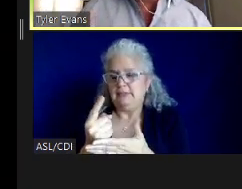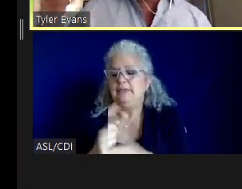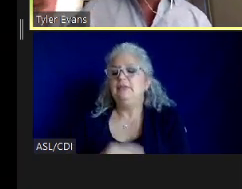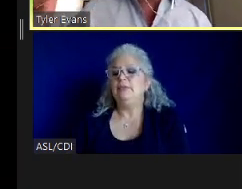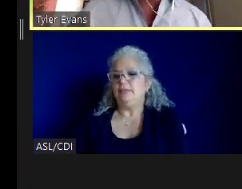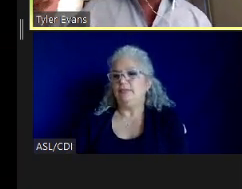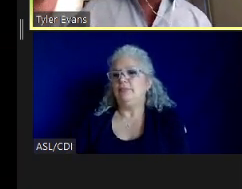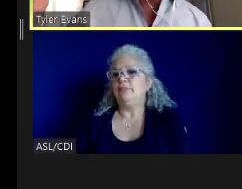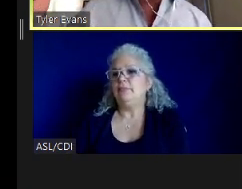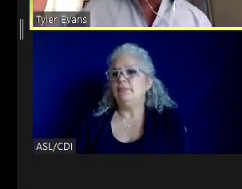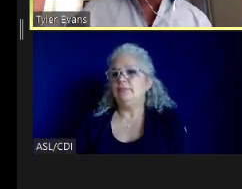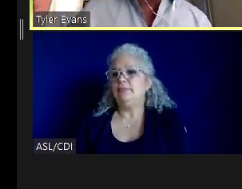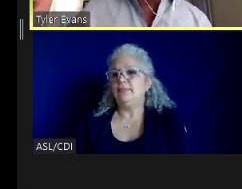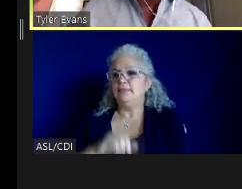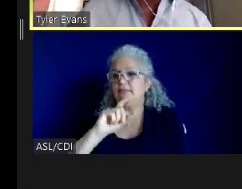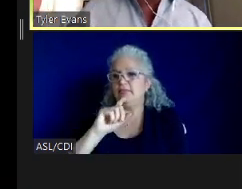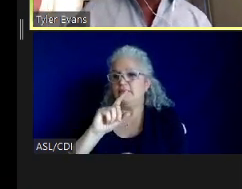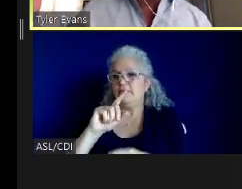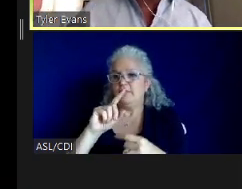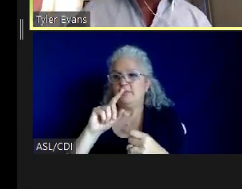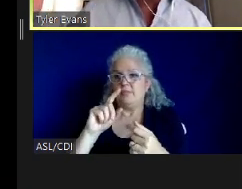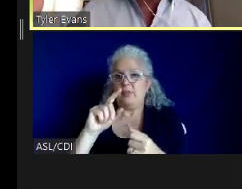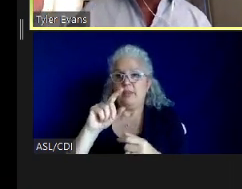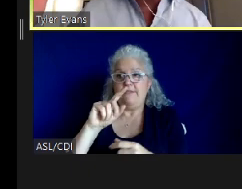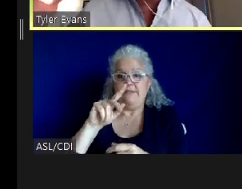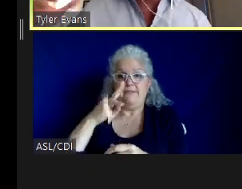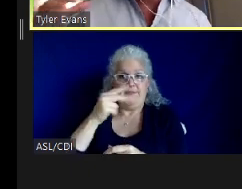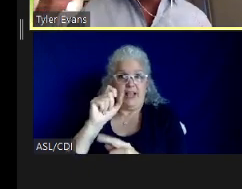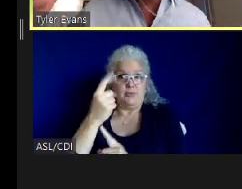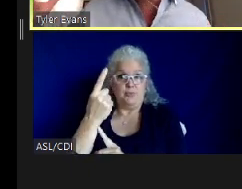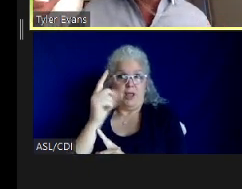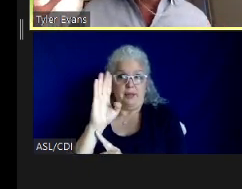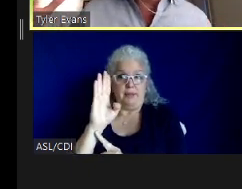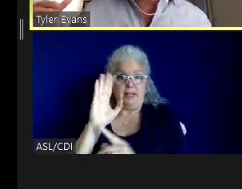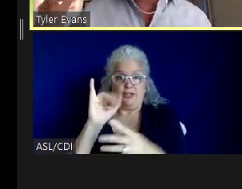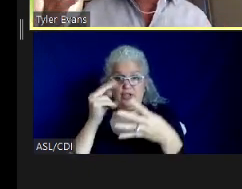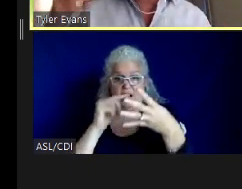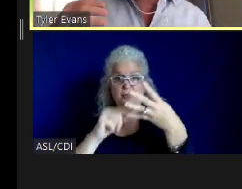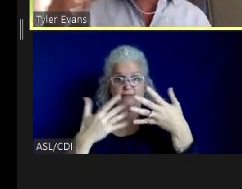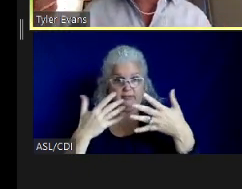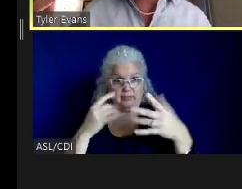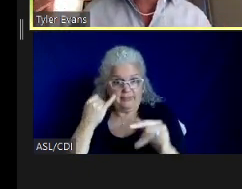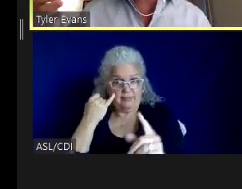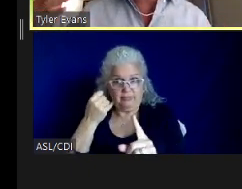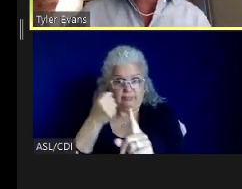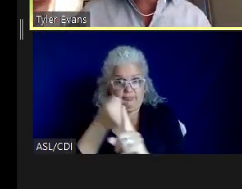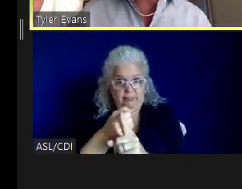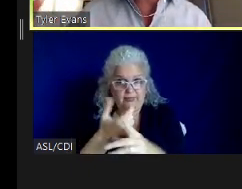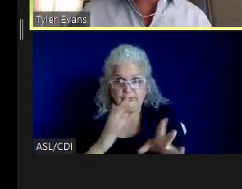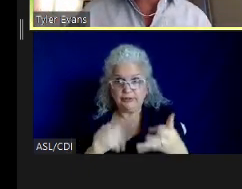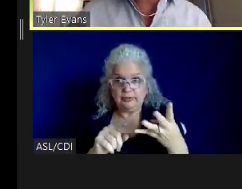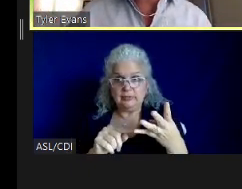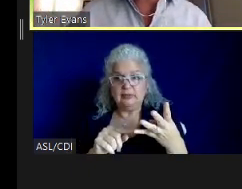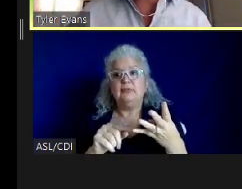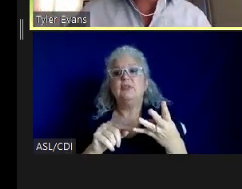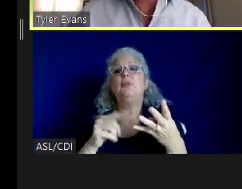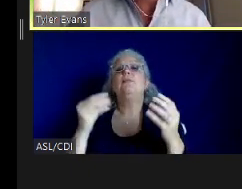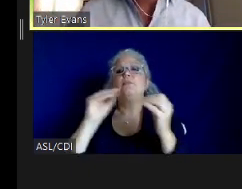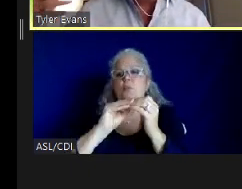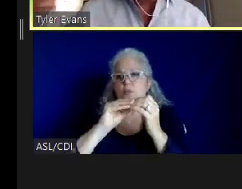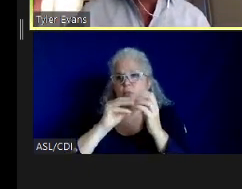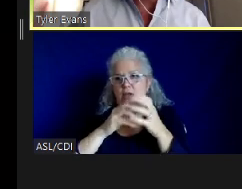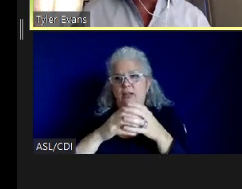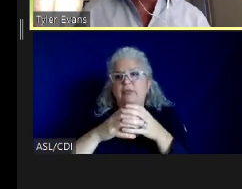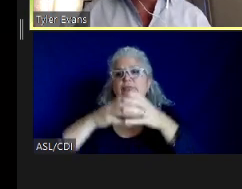Once we get to phase 1B, that's probably going to be at the end of January, early February, and that's a larger group because that's the general community, 75 and